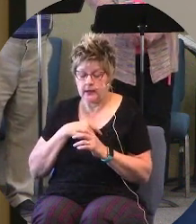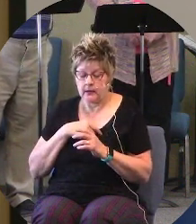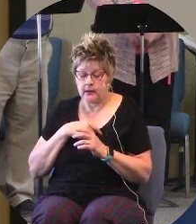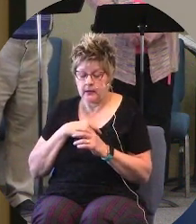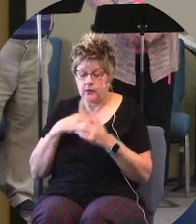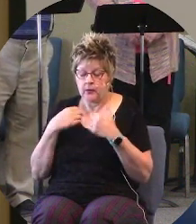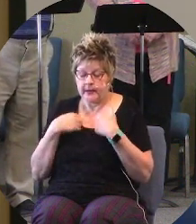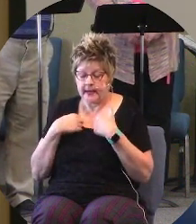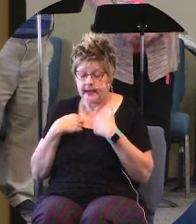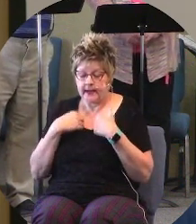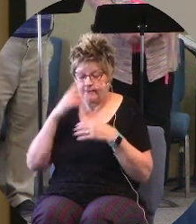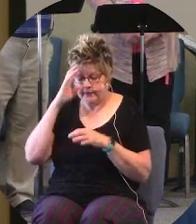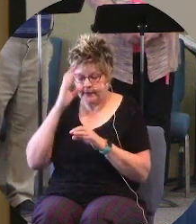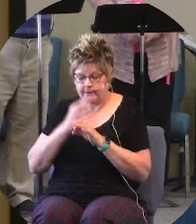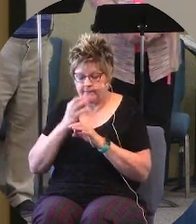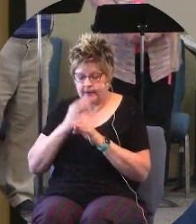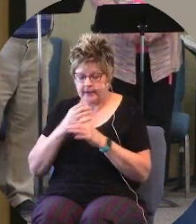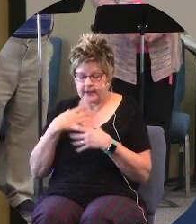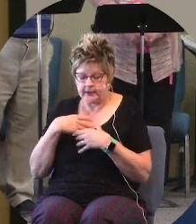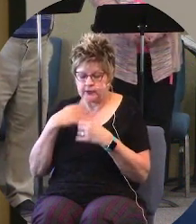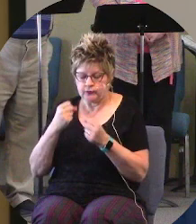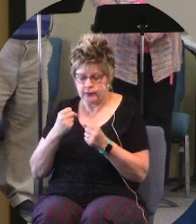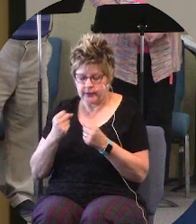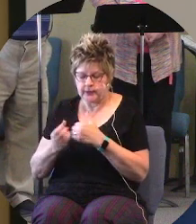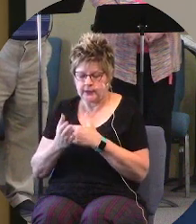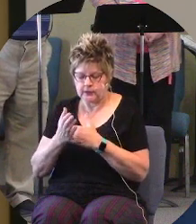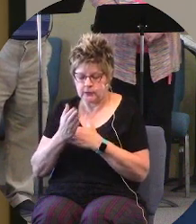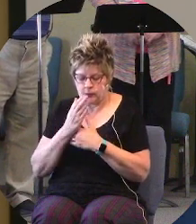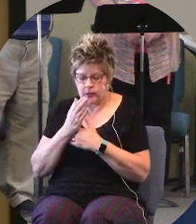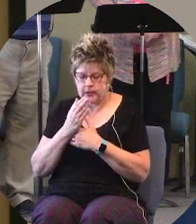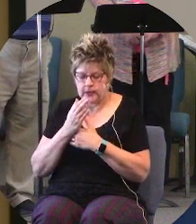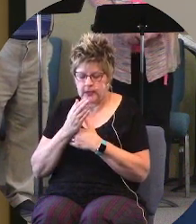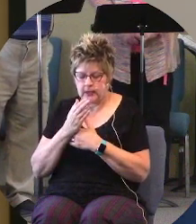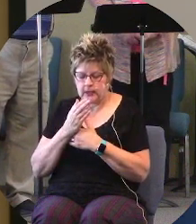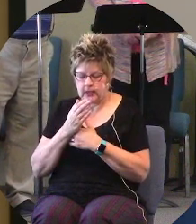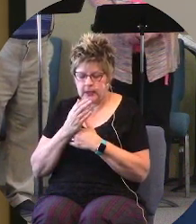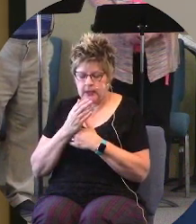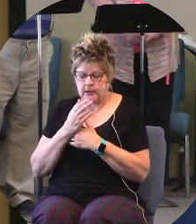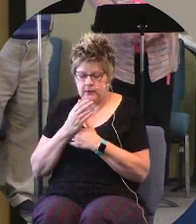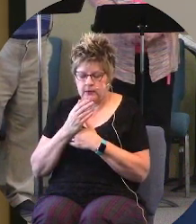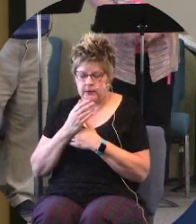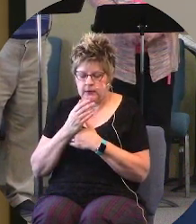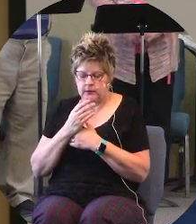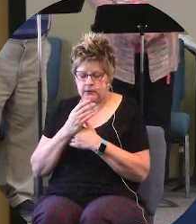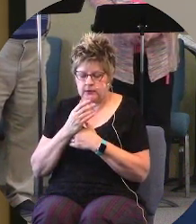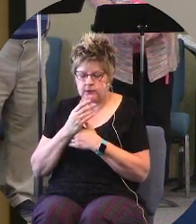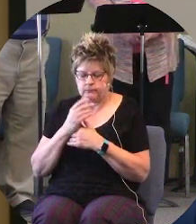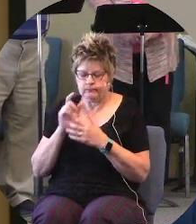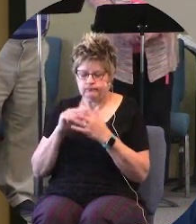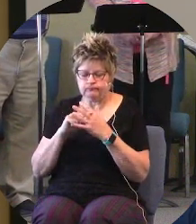have the faith and the strength this morning, Lord, to just dip our big toe